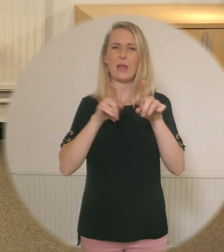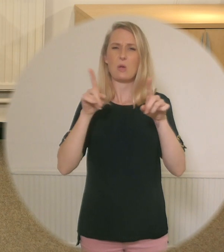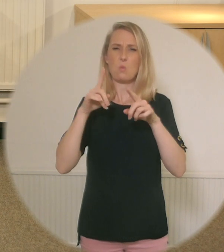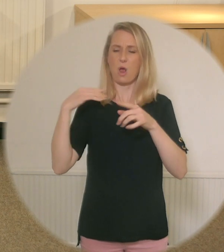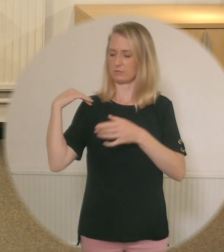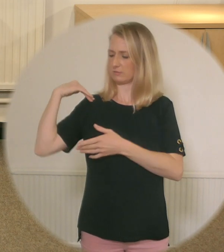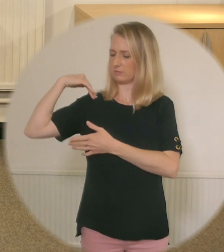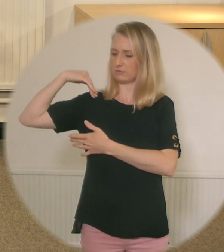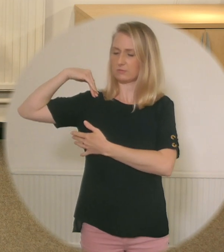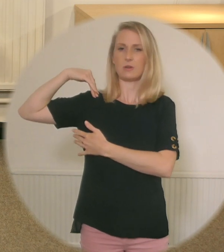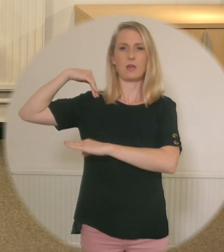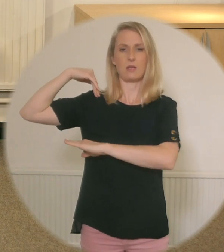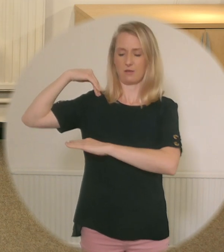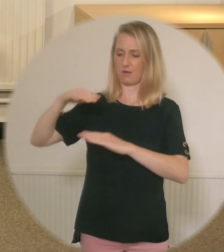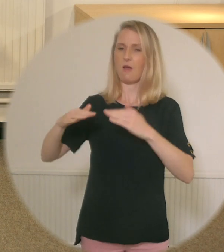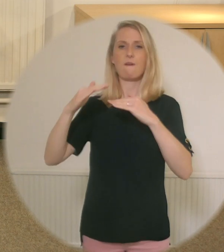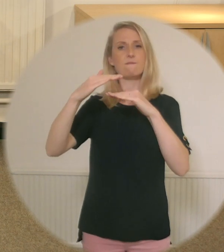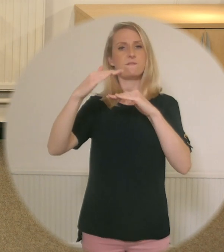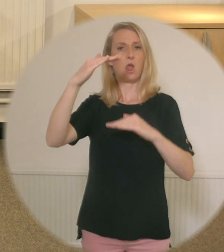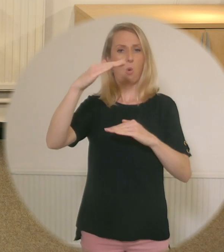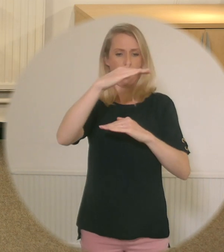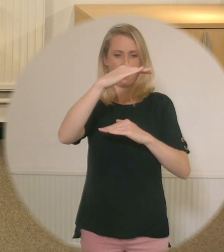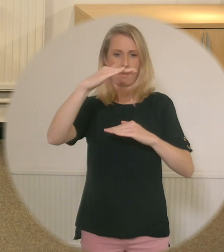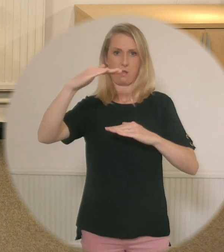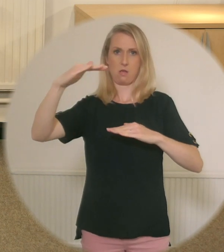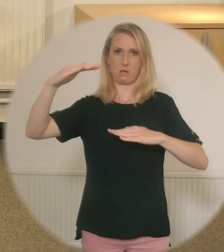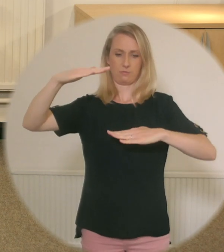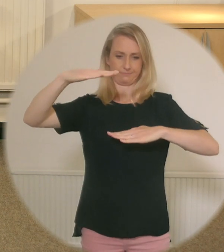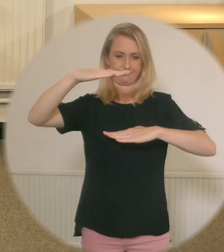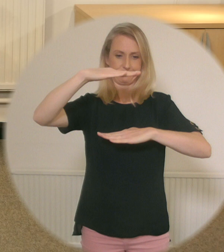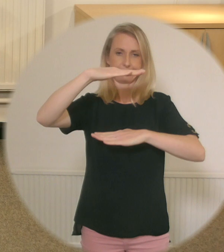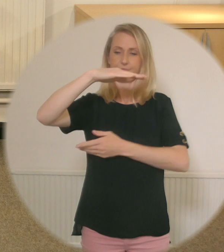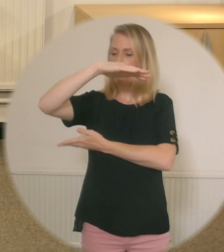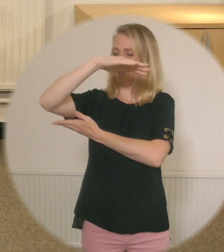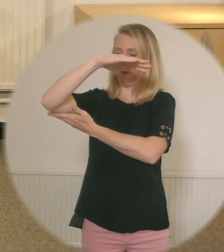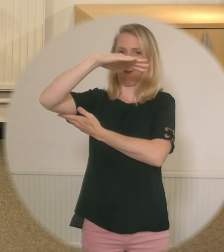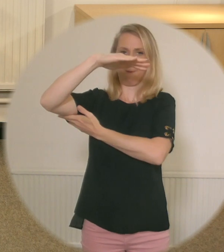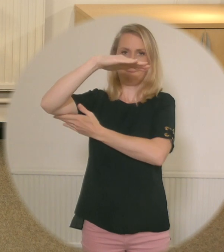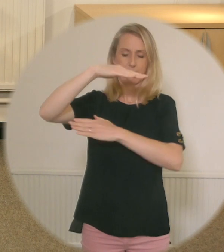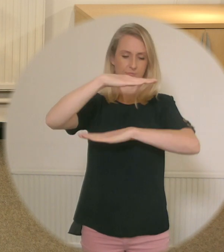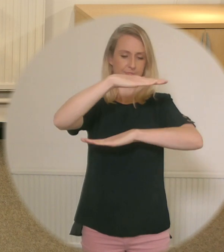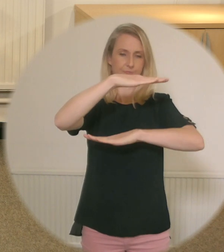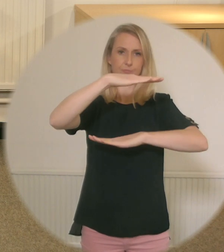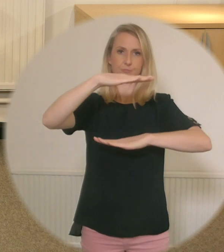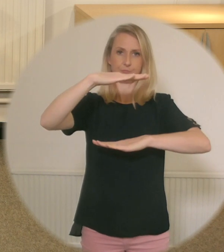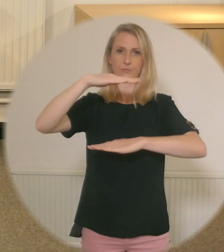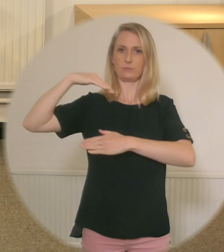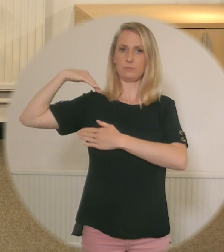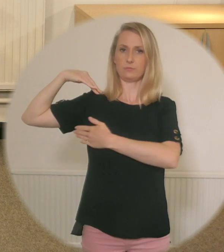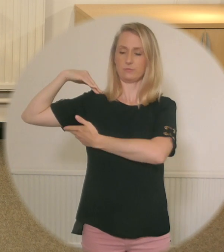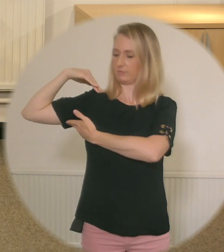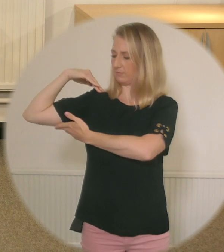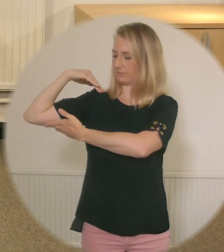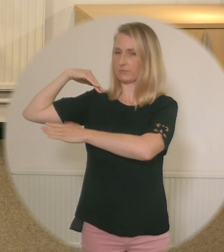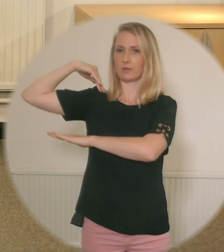with the floor. So don't drop the elbows, keep them lifted. And now we're going to do some more shoulder work. So